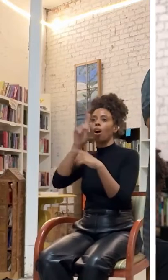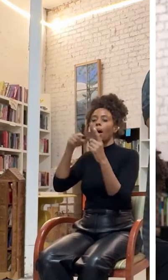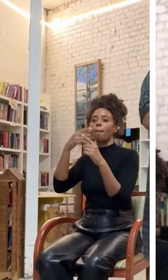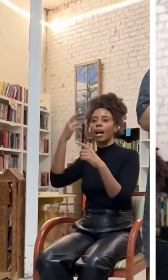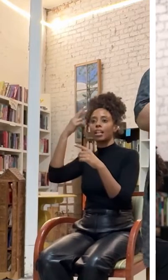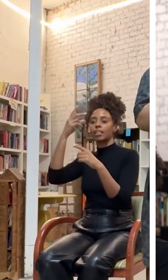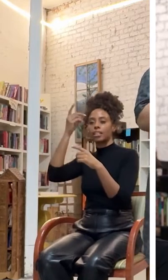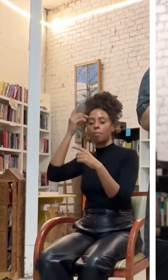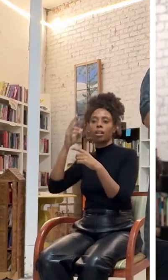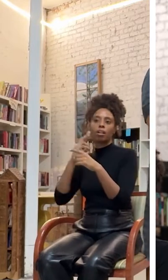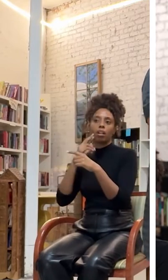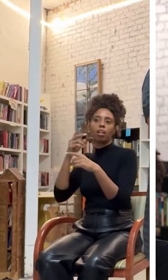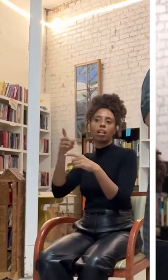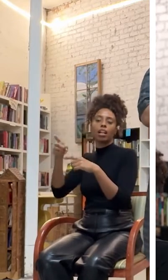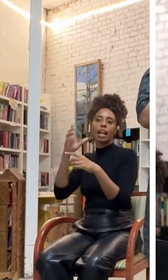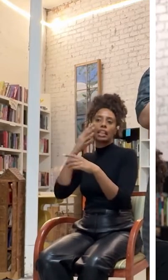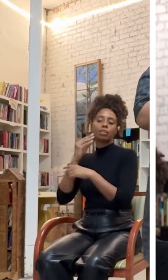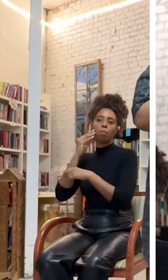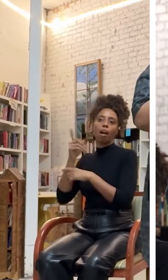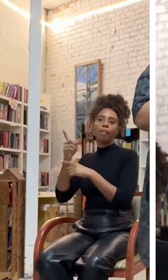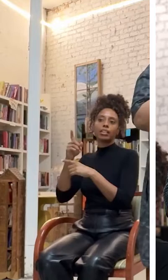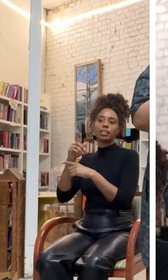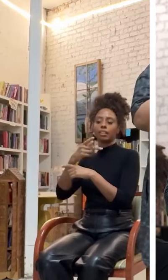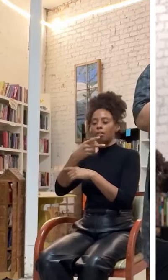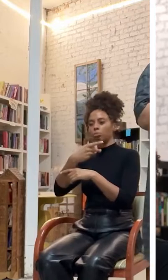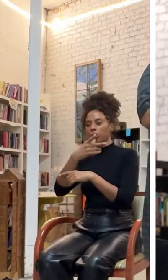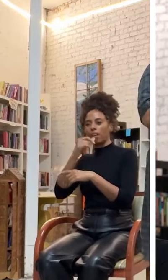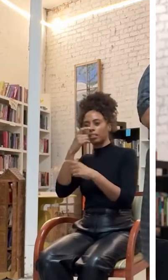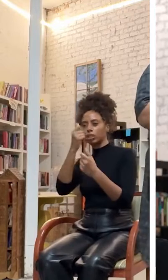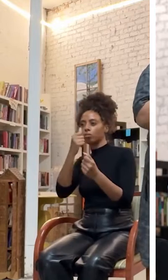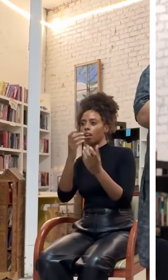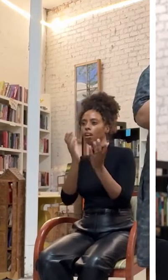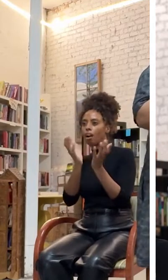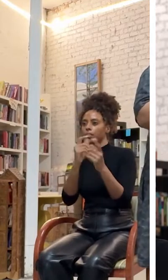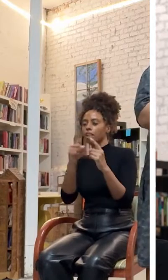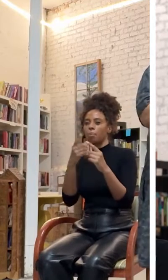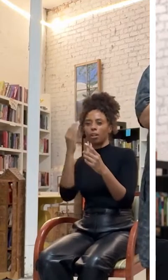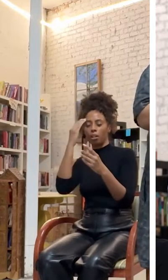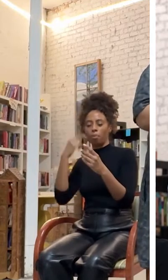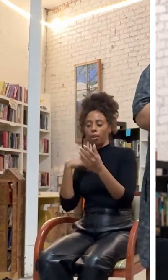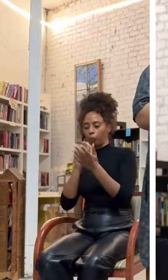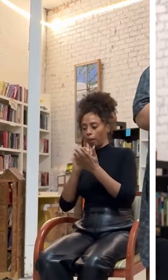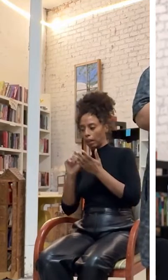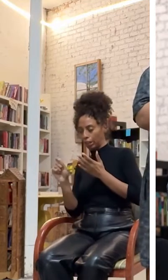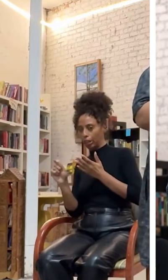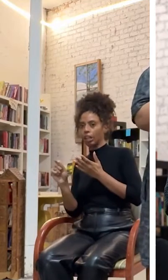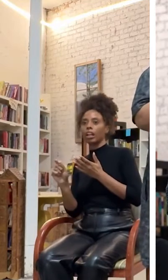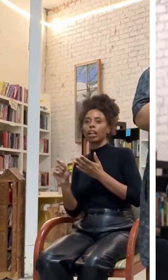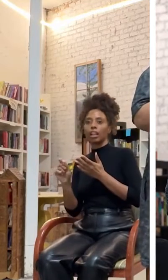speculative fiction, like I don't know, Cleaver and I have had really interesting conversations about, me writing,